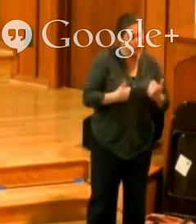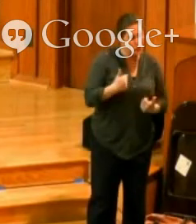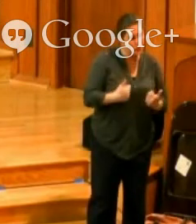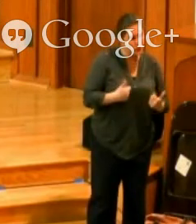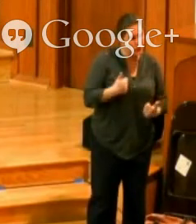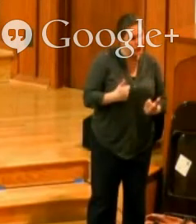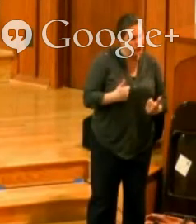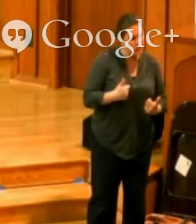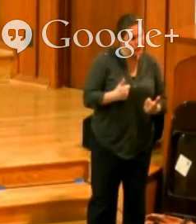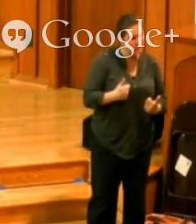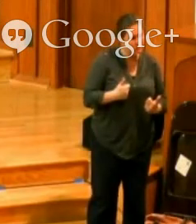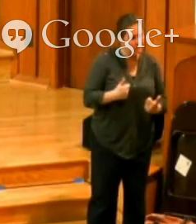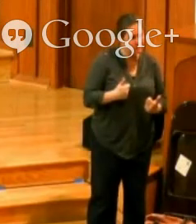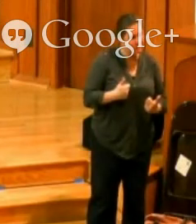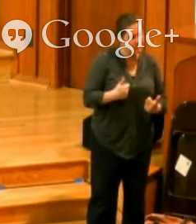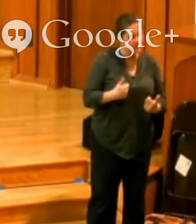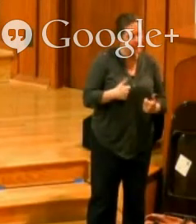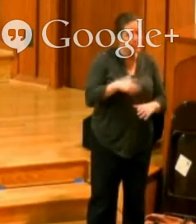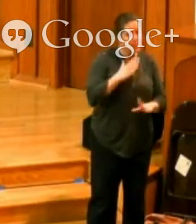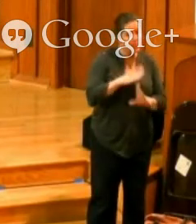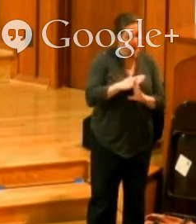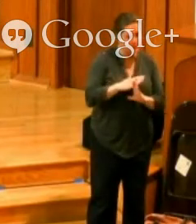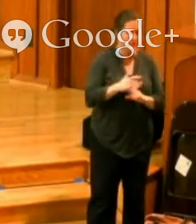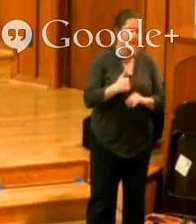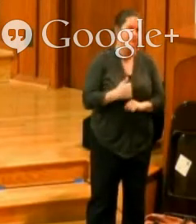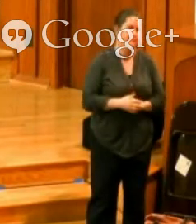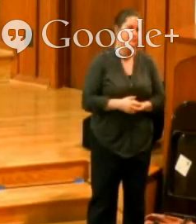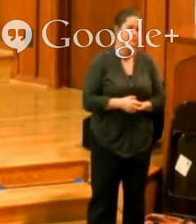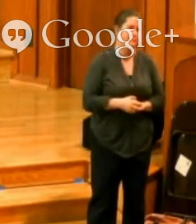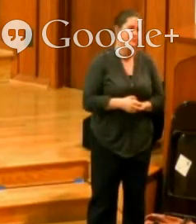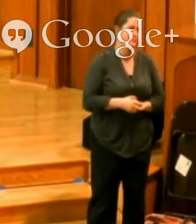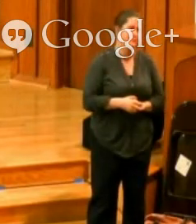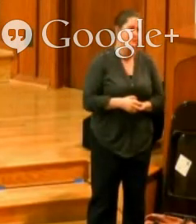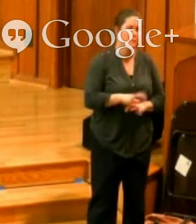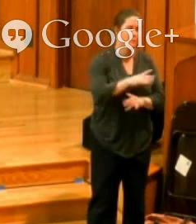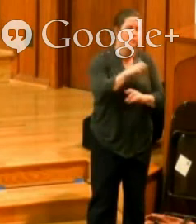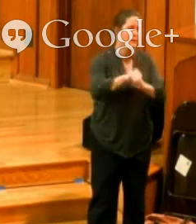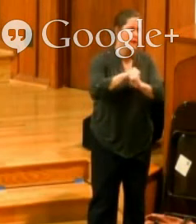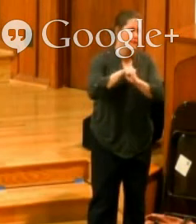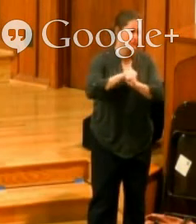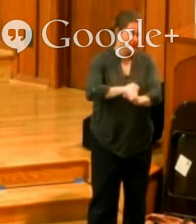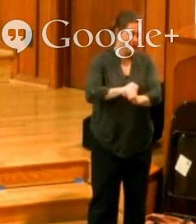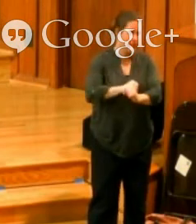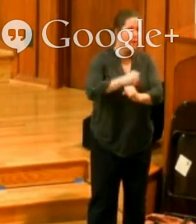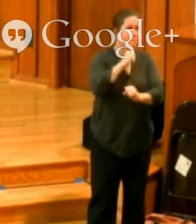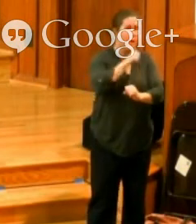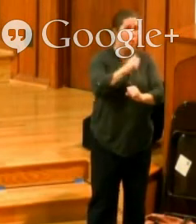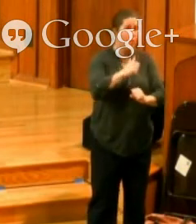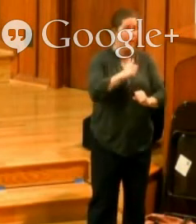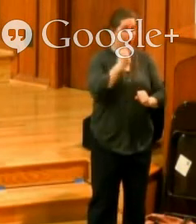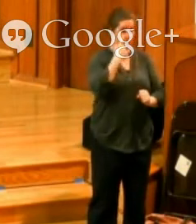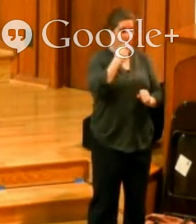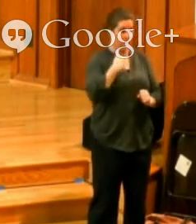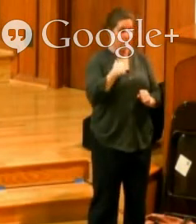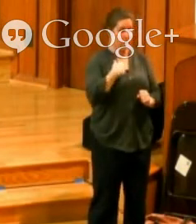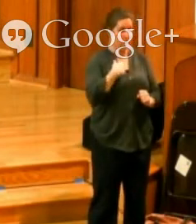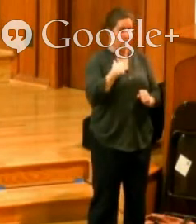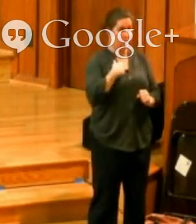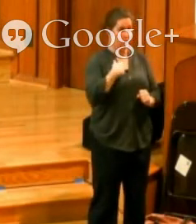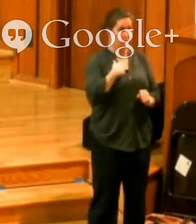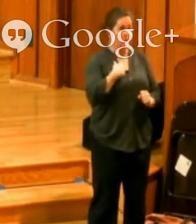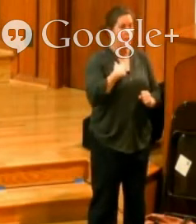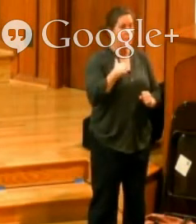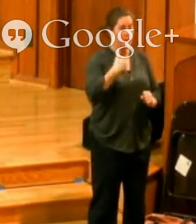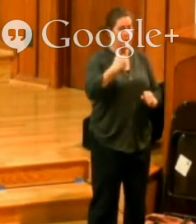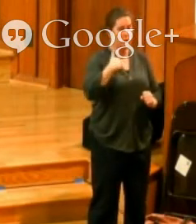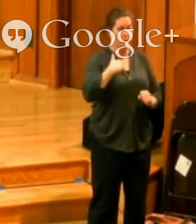one? They were there to protect me. They were not there to hinder me from having a hang gliding